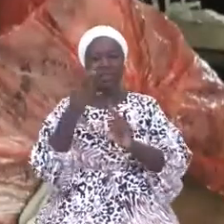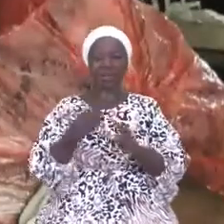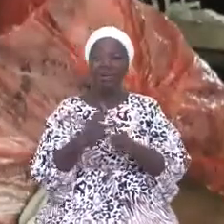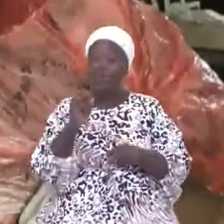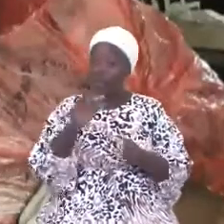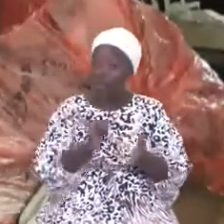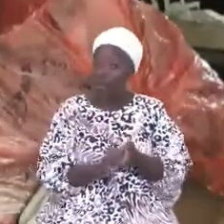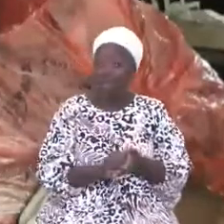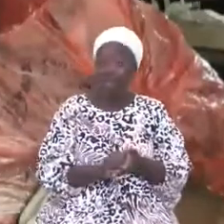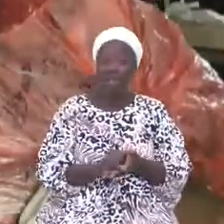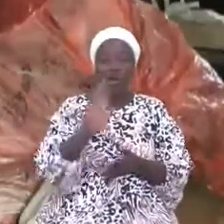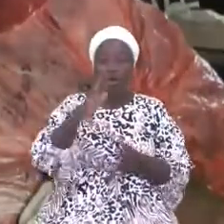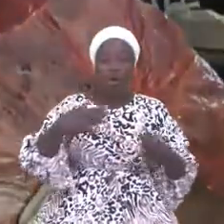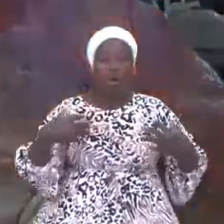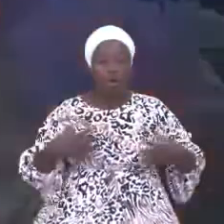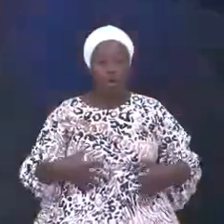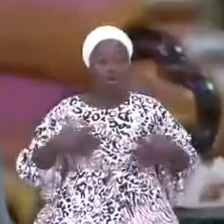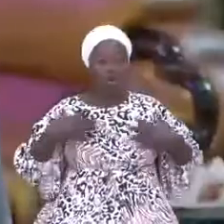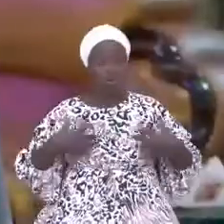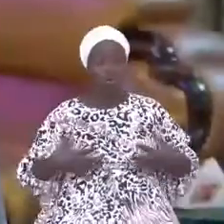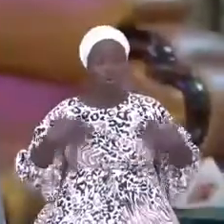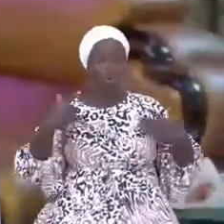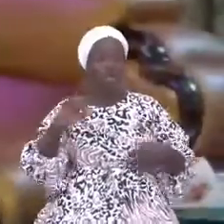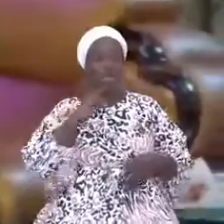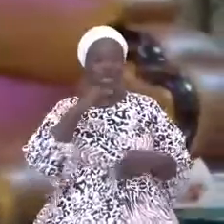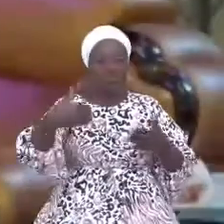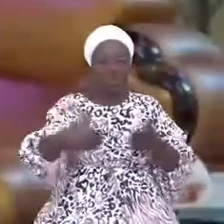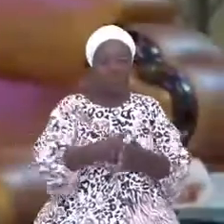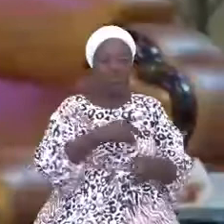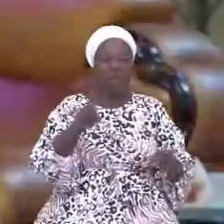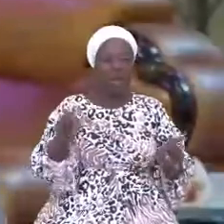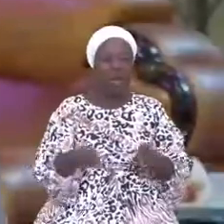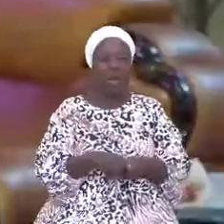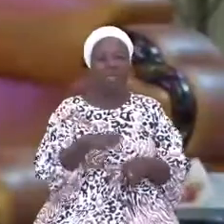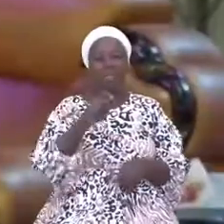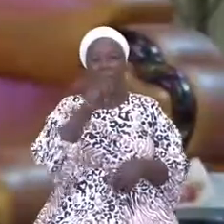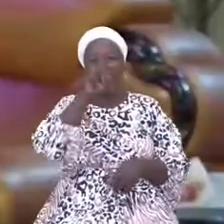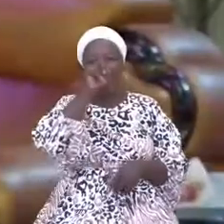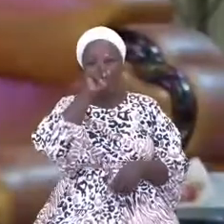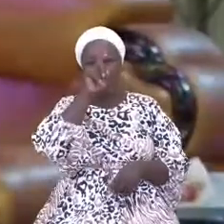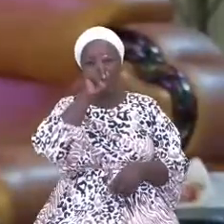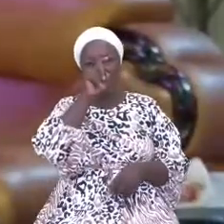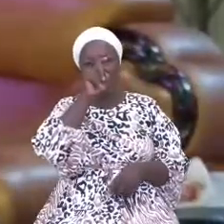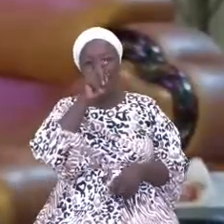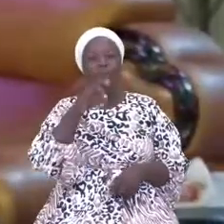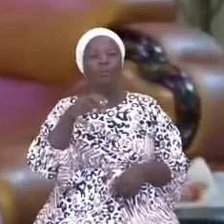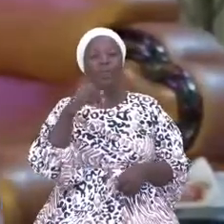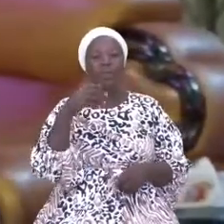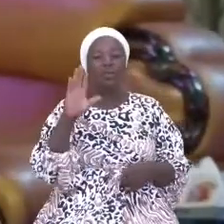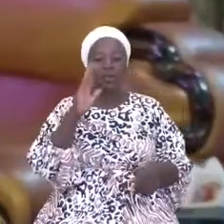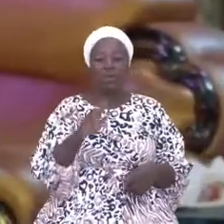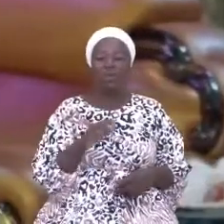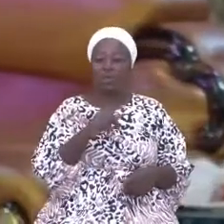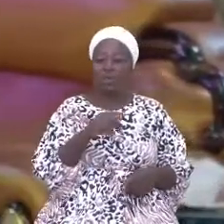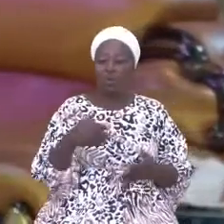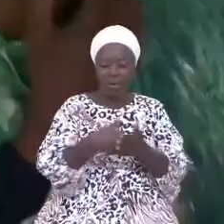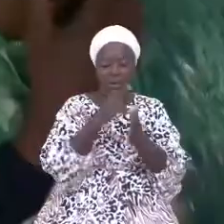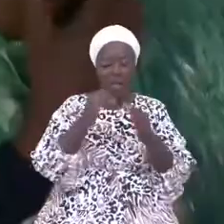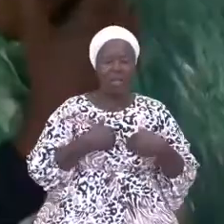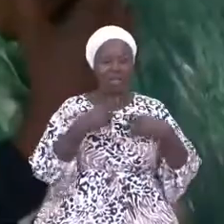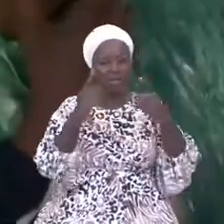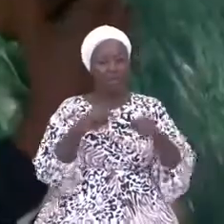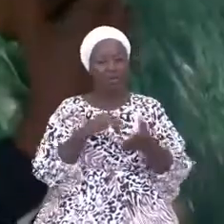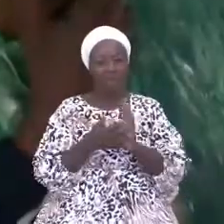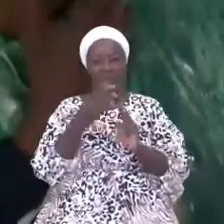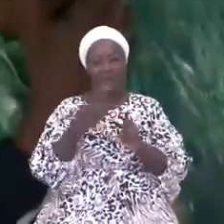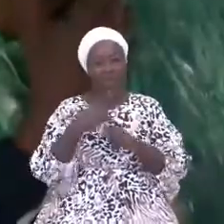thy youth is renewed like the eagles. Renewal has come. For